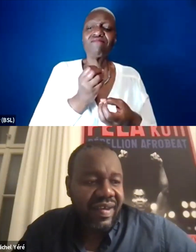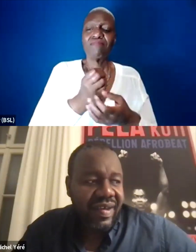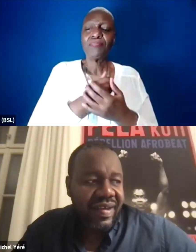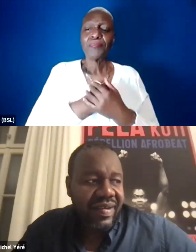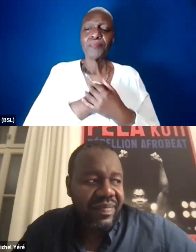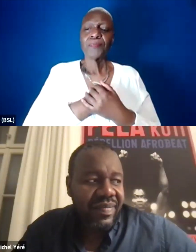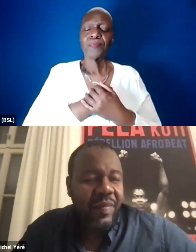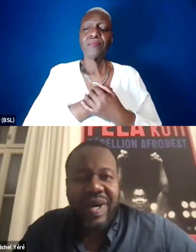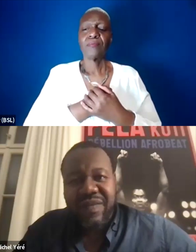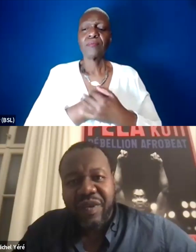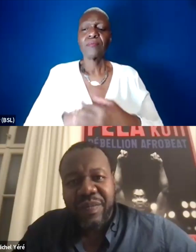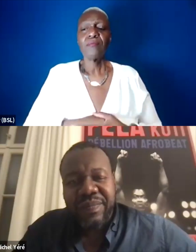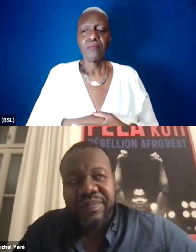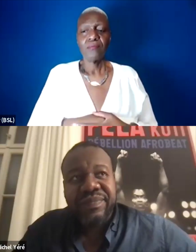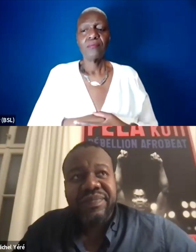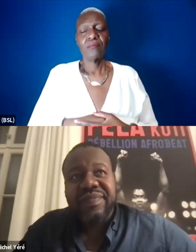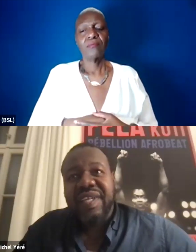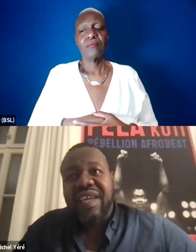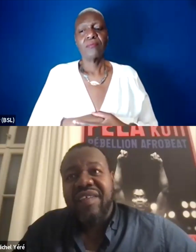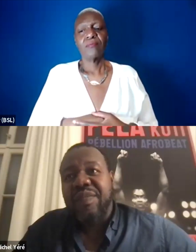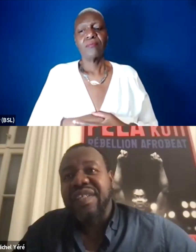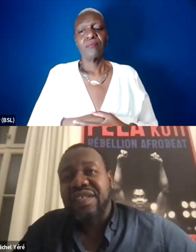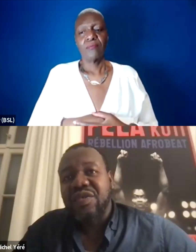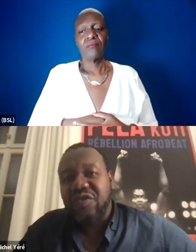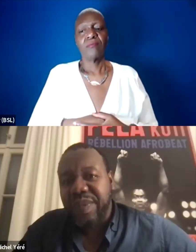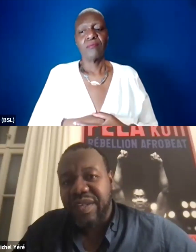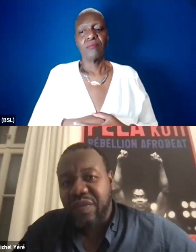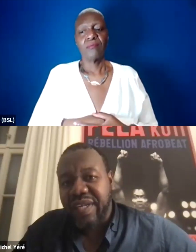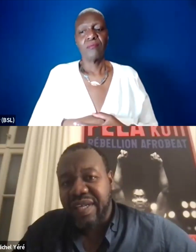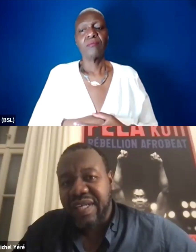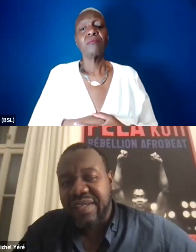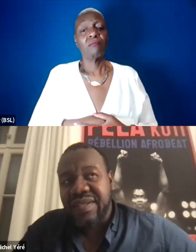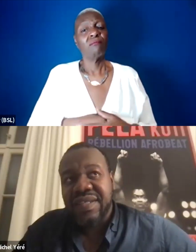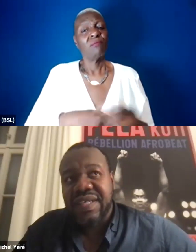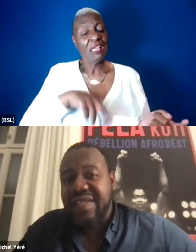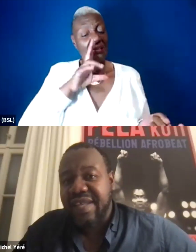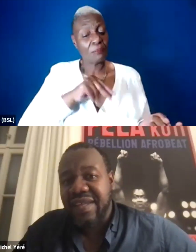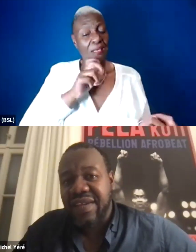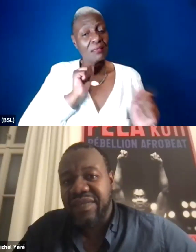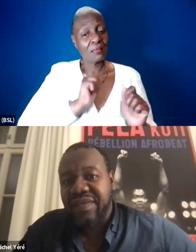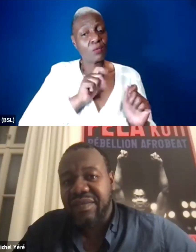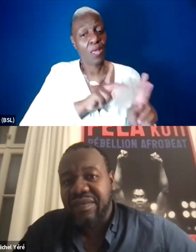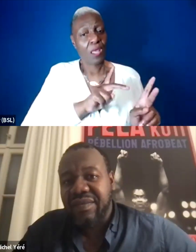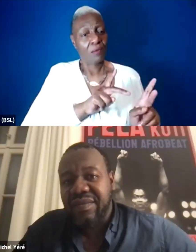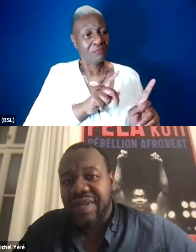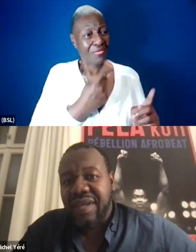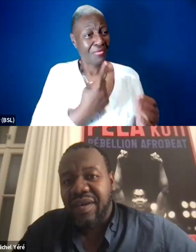that apart from his ability to speak the way he does, he has nothing